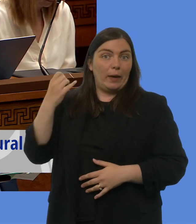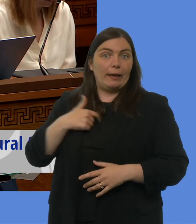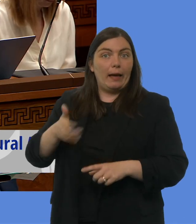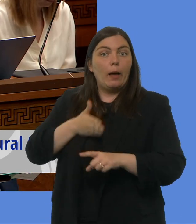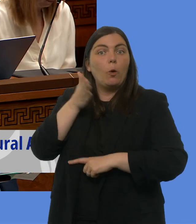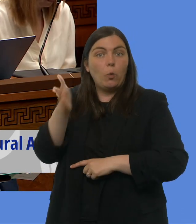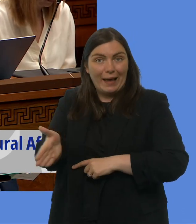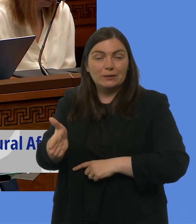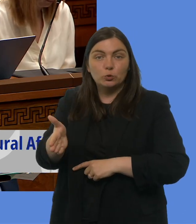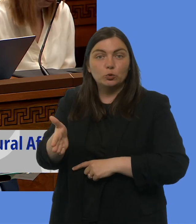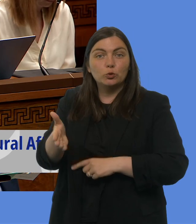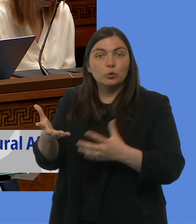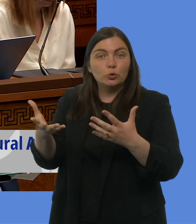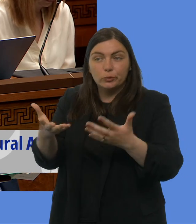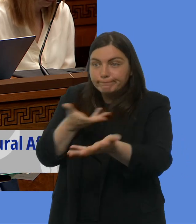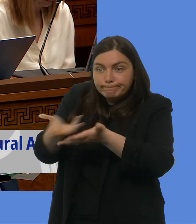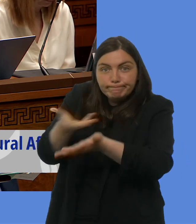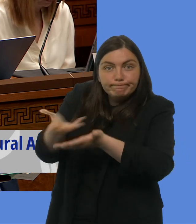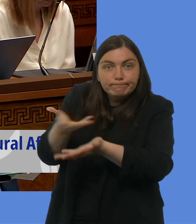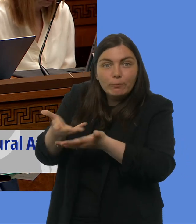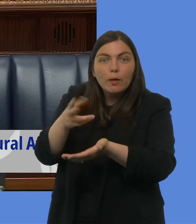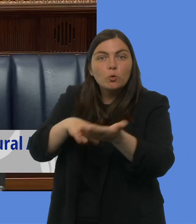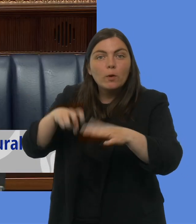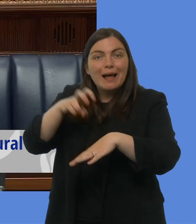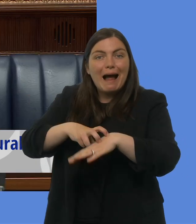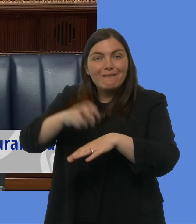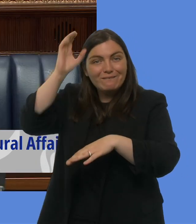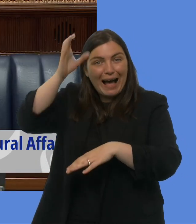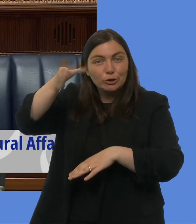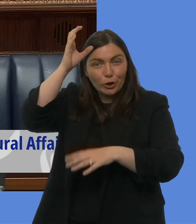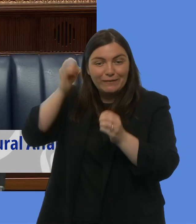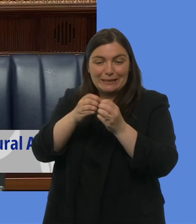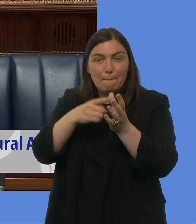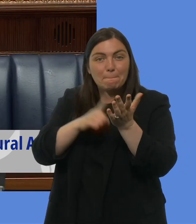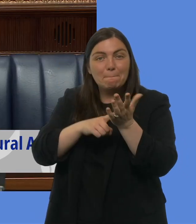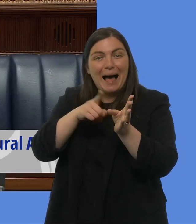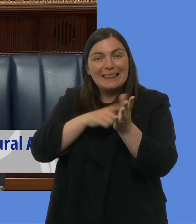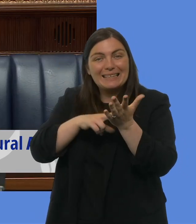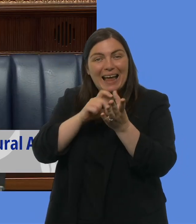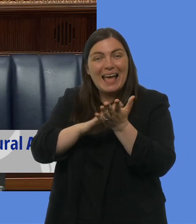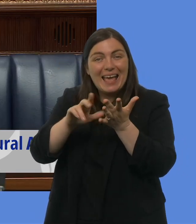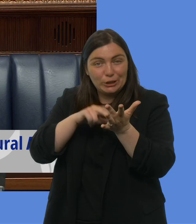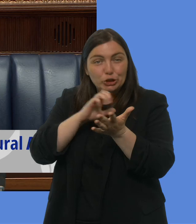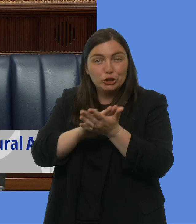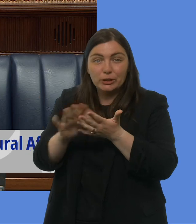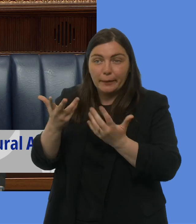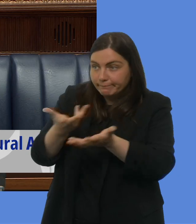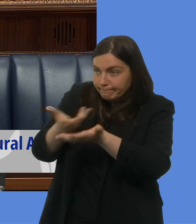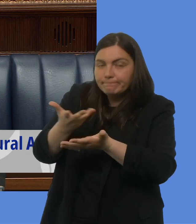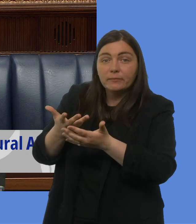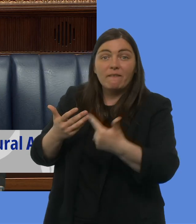put out media subsequent to that to raise the profile of the practical implications around this. But I think we all have a role as elected